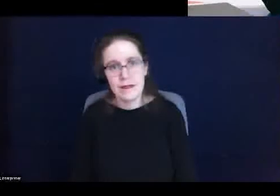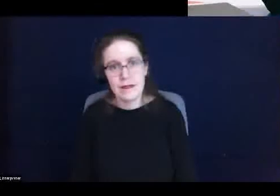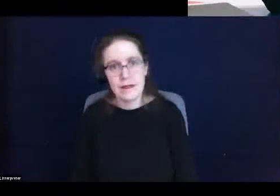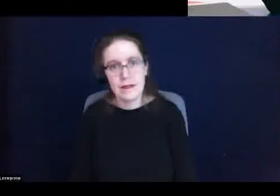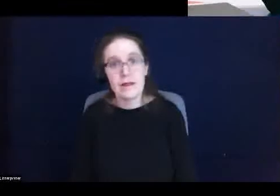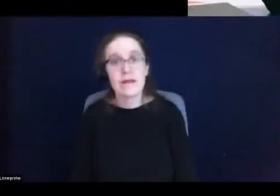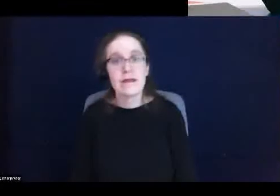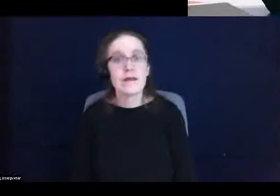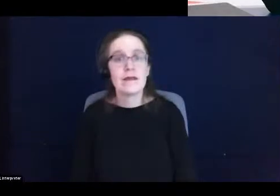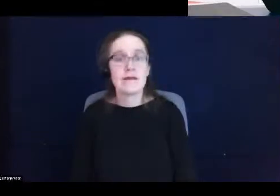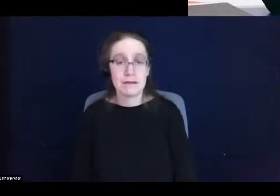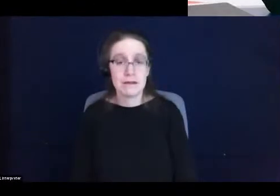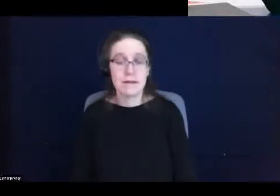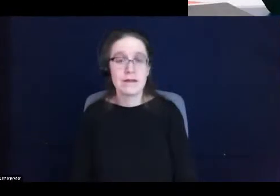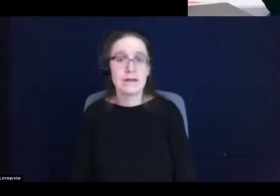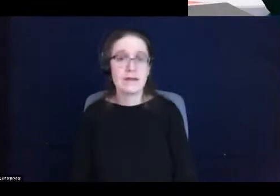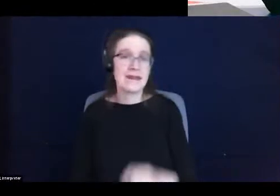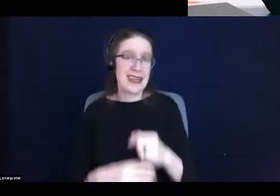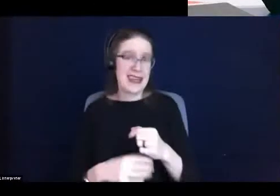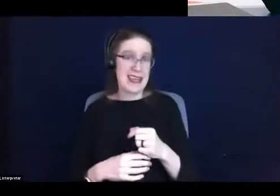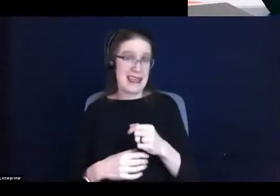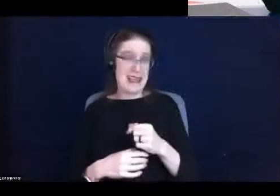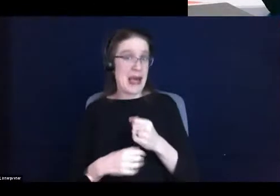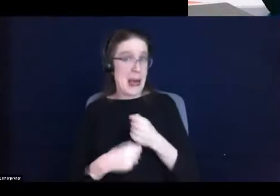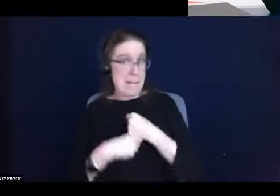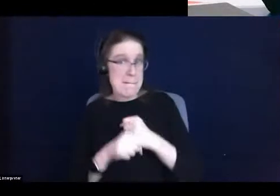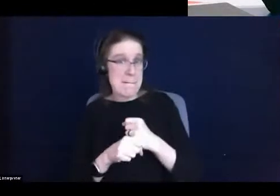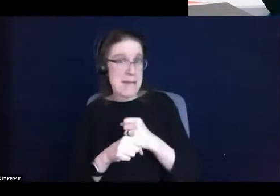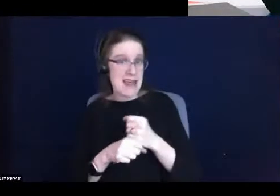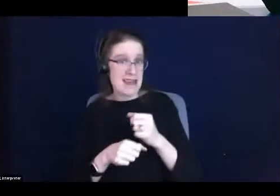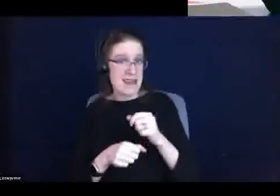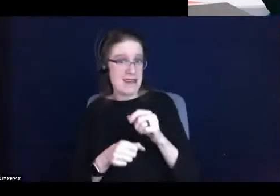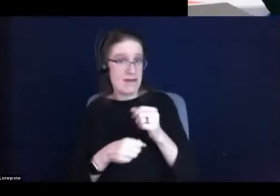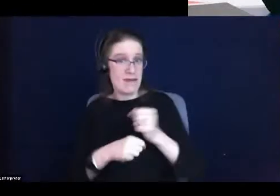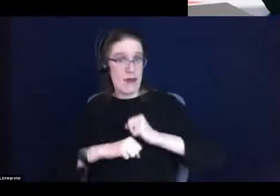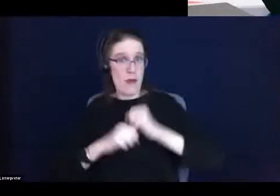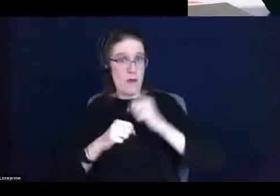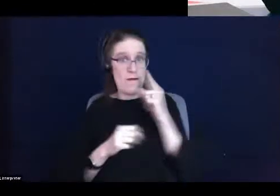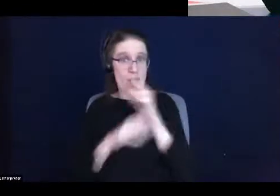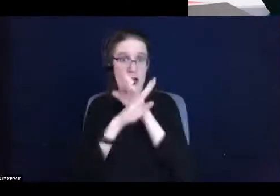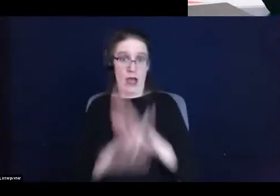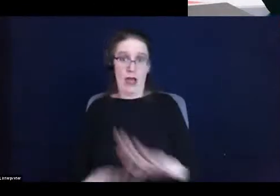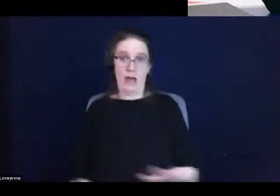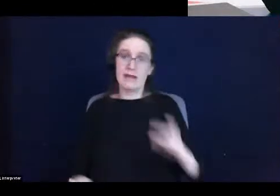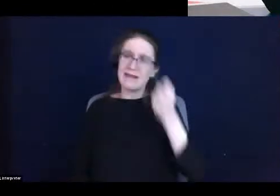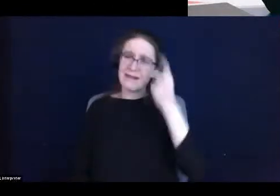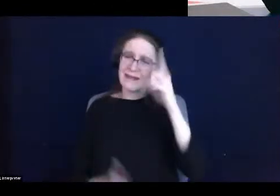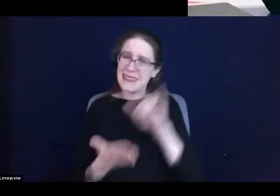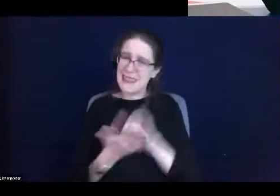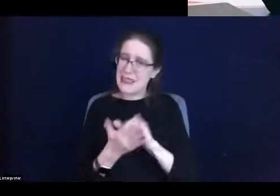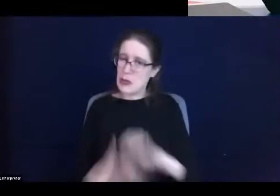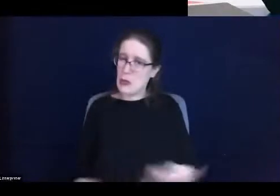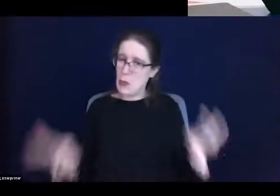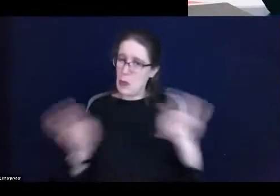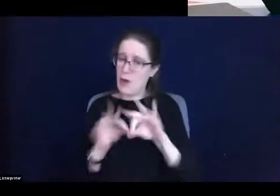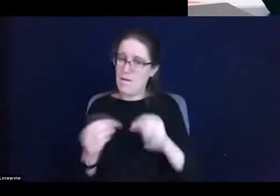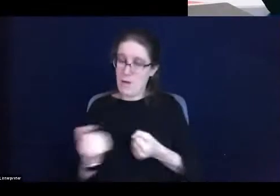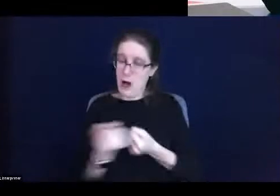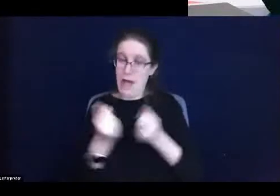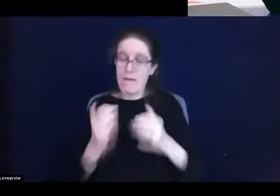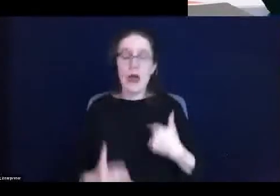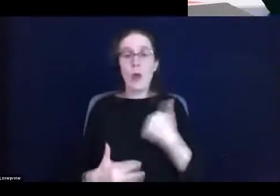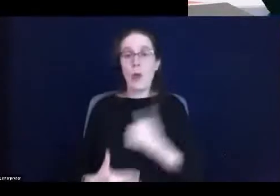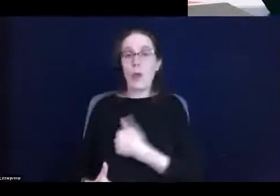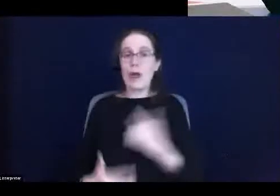Making room for silence. And this one is really important, I think, especially for us advocates who are used to having the answers and show that